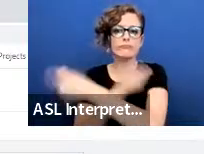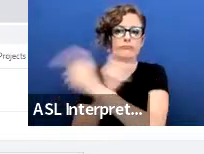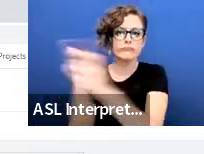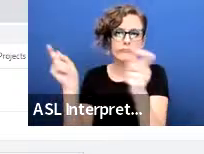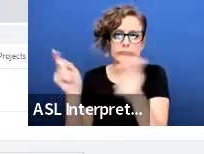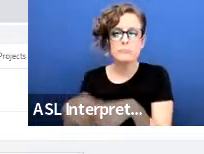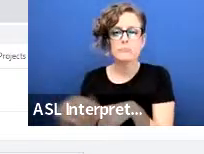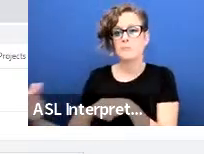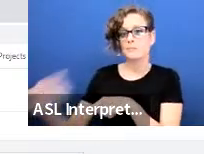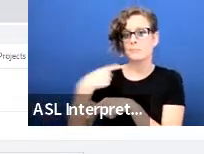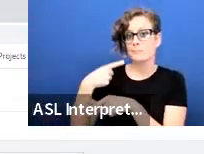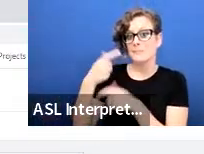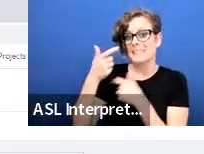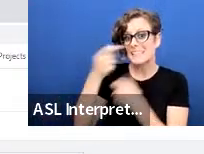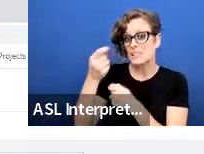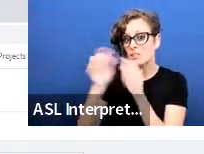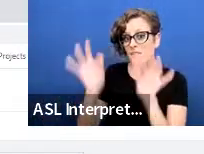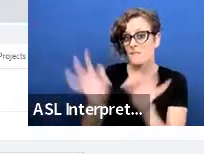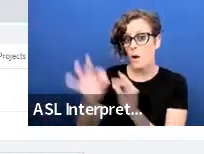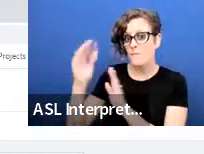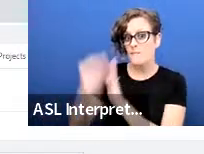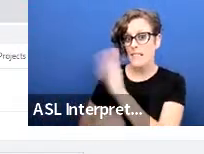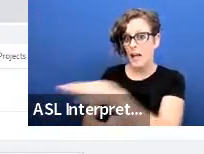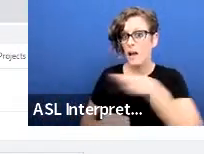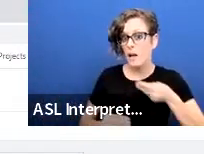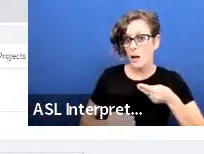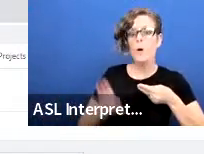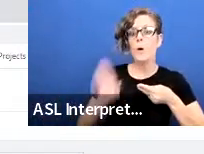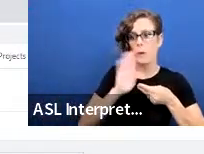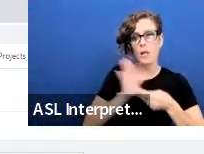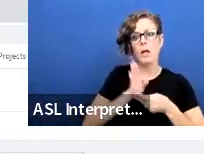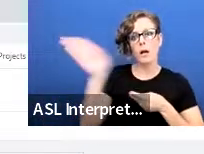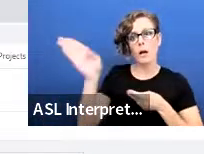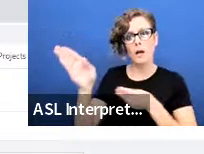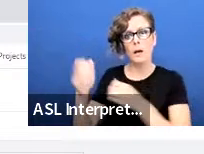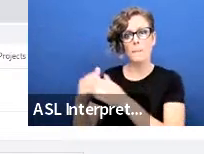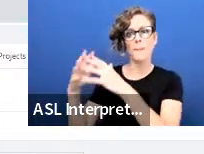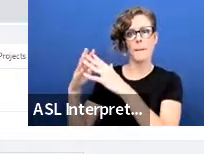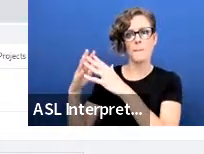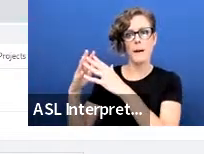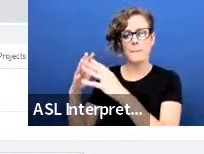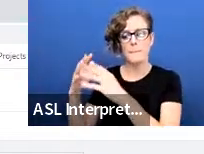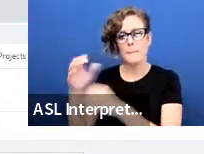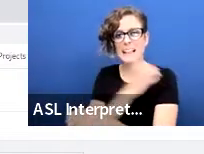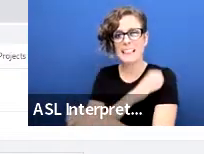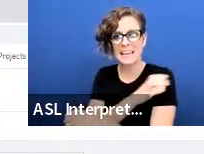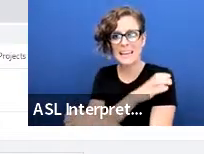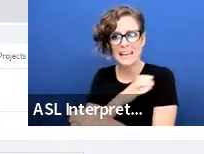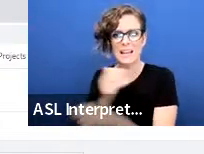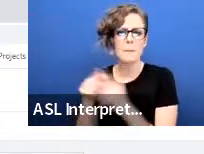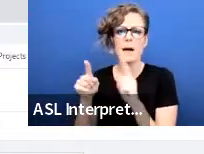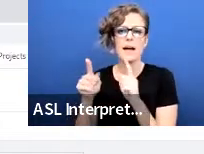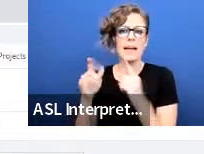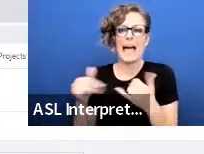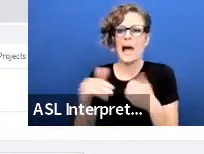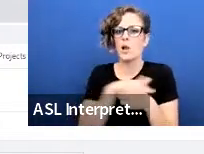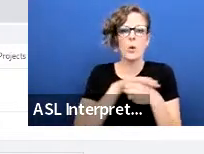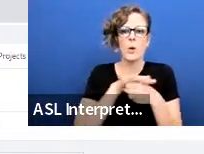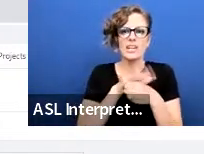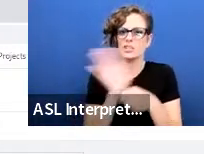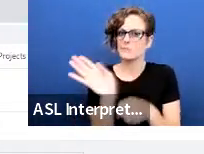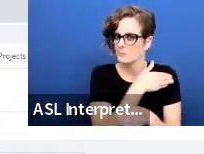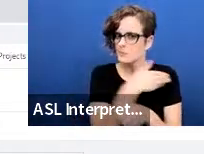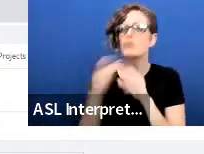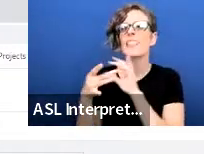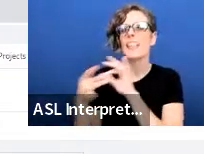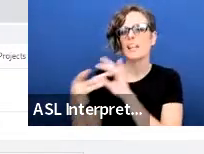pop up a clinic, right? But that's only part of it. You know, the clinic is no longer about location. It's about relationships, as both of